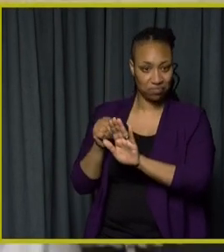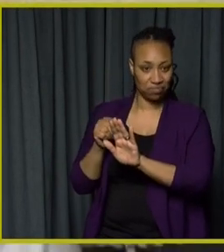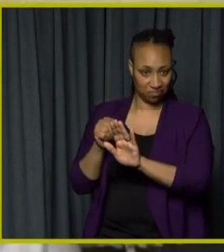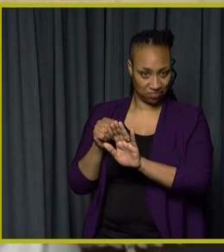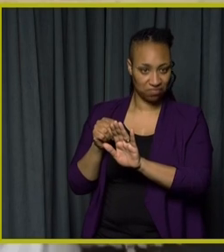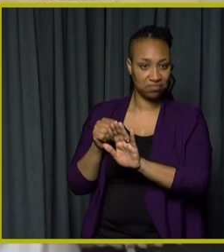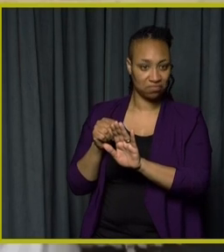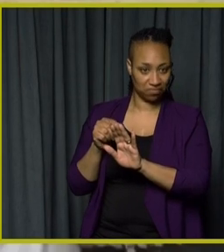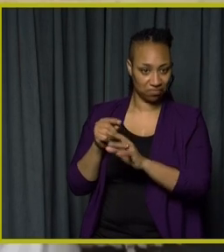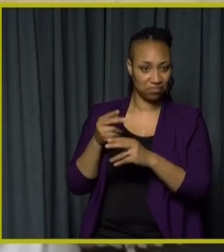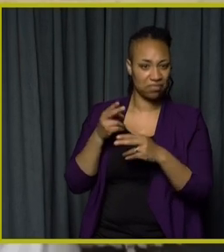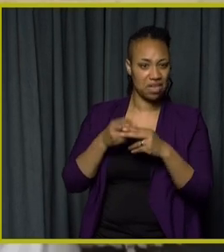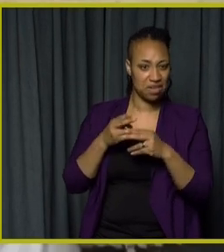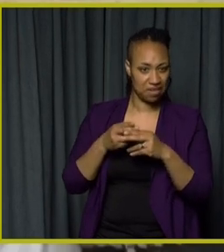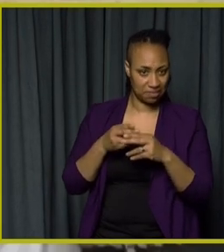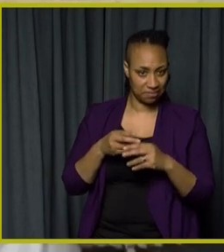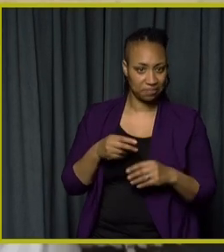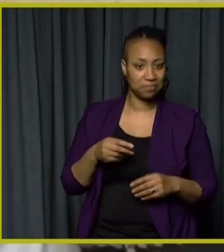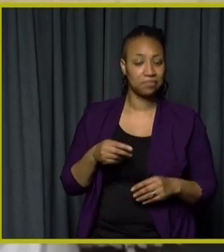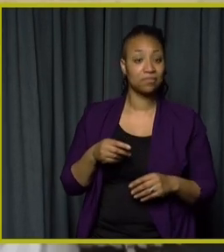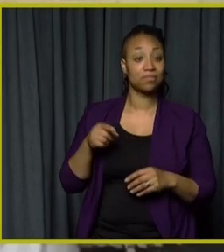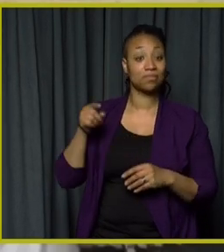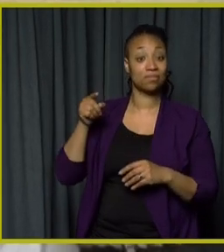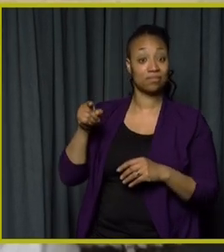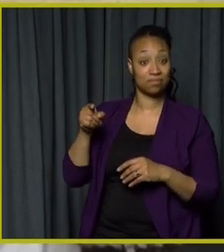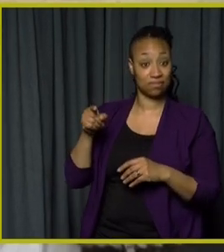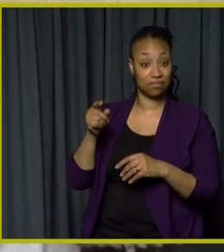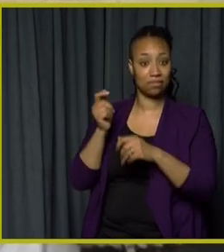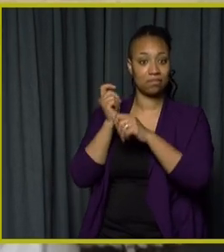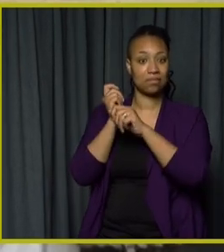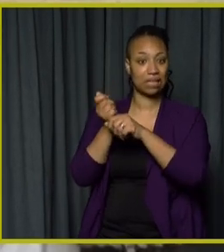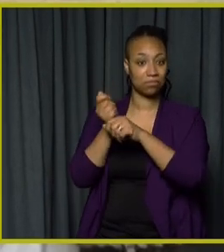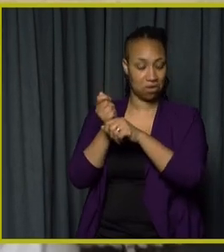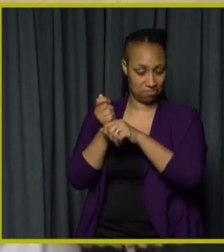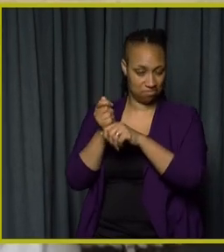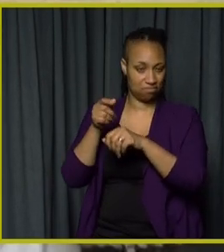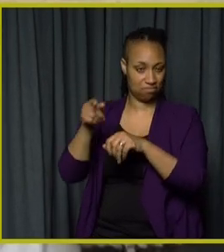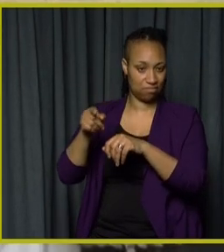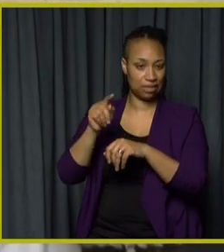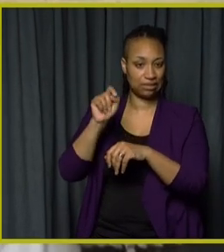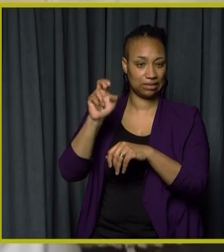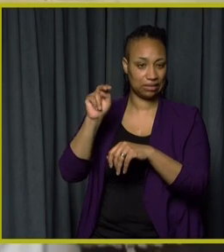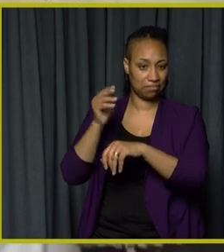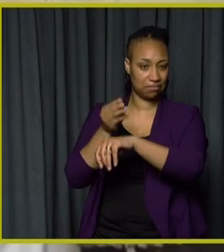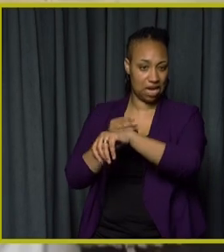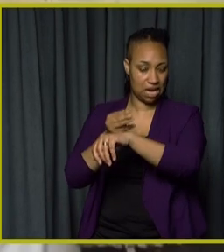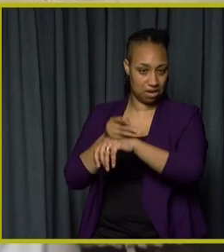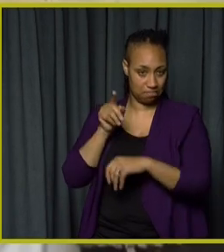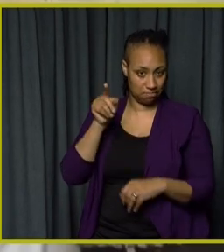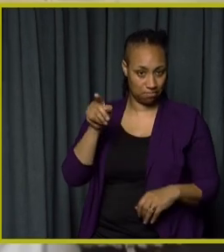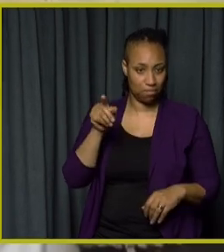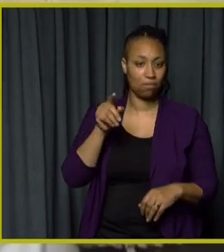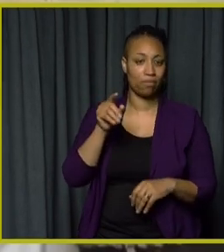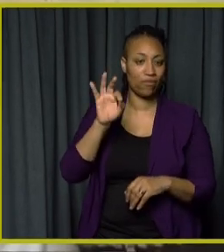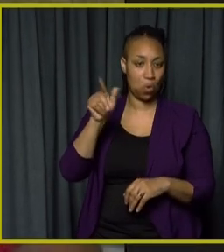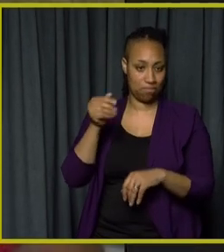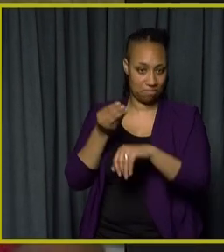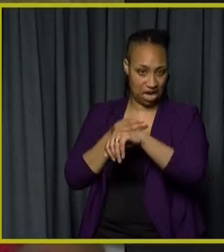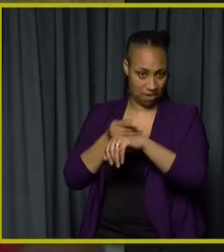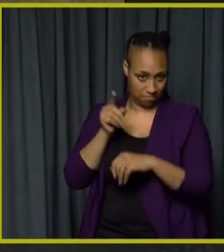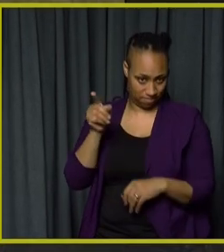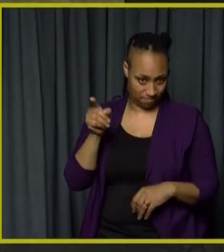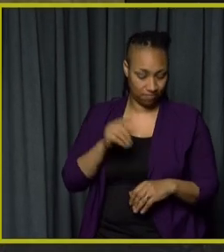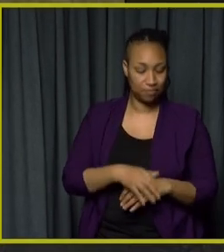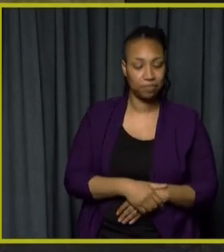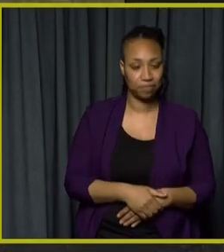at Marlins Ballpark in Miami, to tell us a story of how Unite Here is fighting back in Florida. Dwayne?